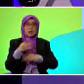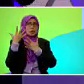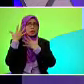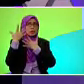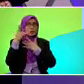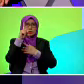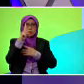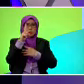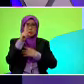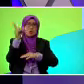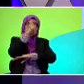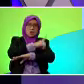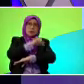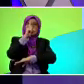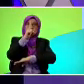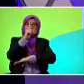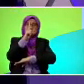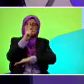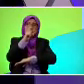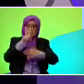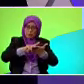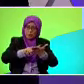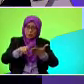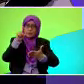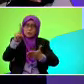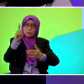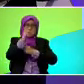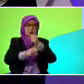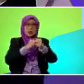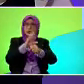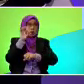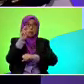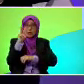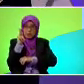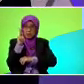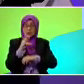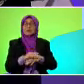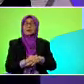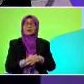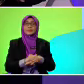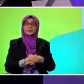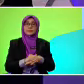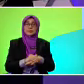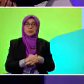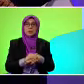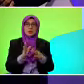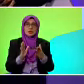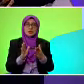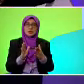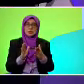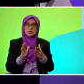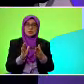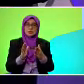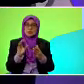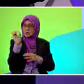year, it won't change. Why? Because microorganisms won't grow in a condition without any nutrients.